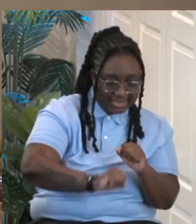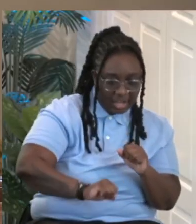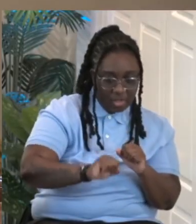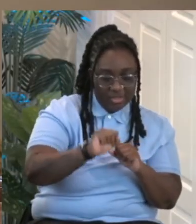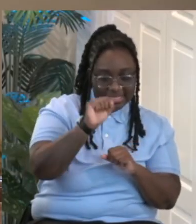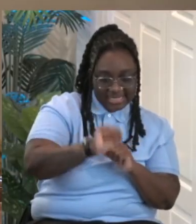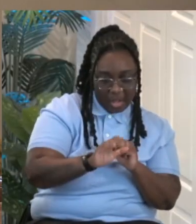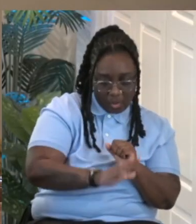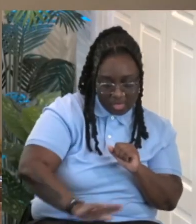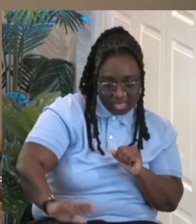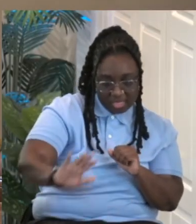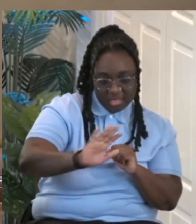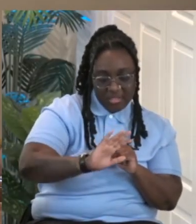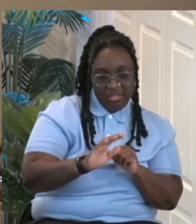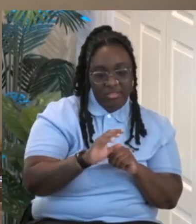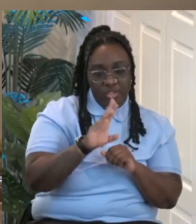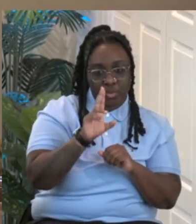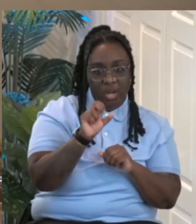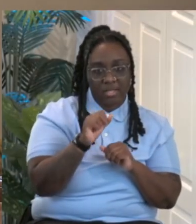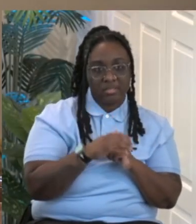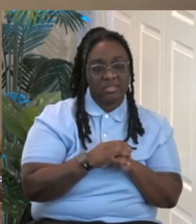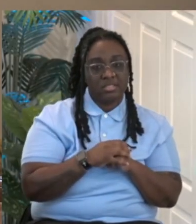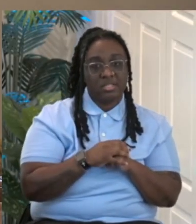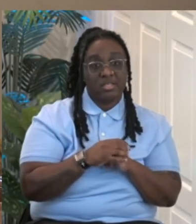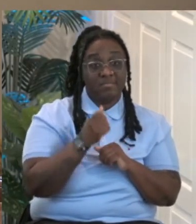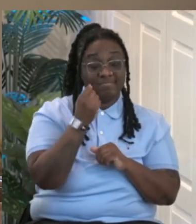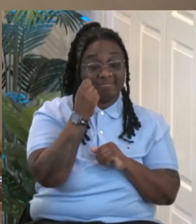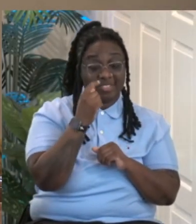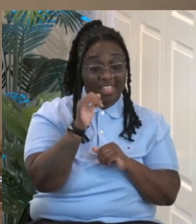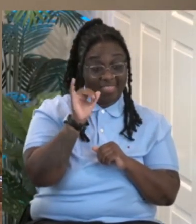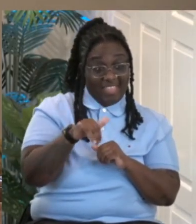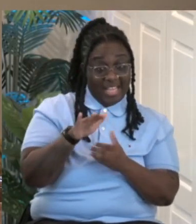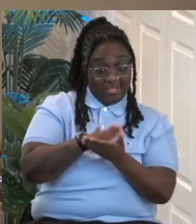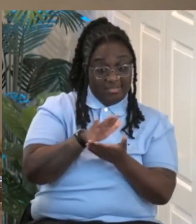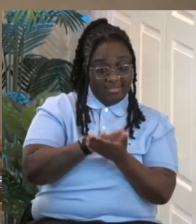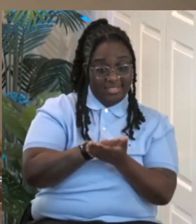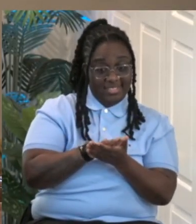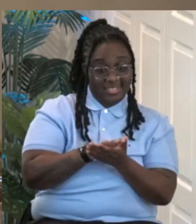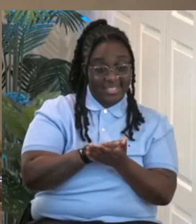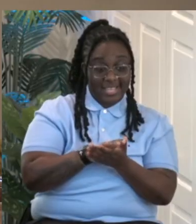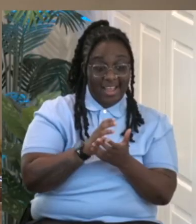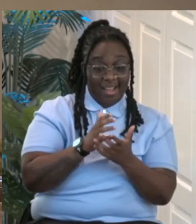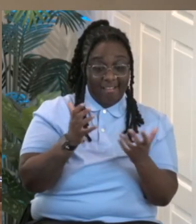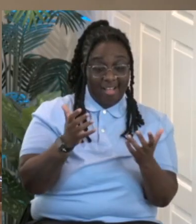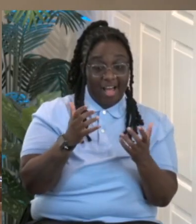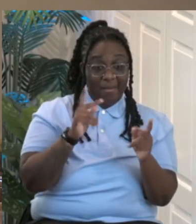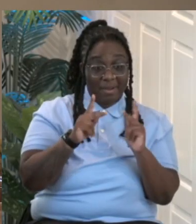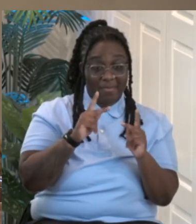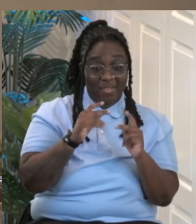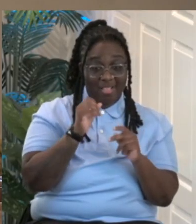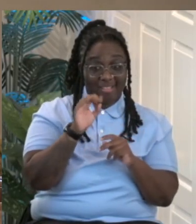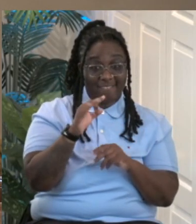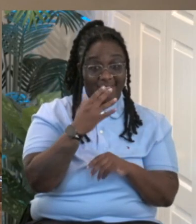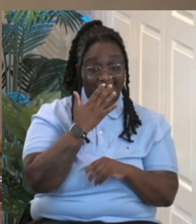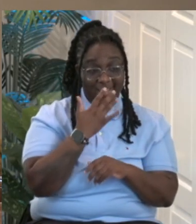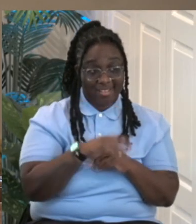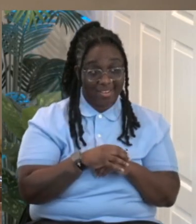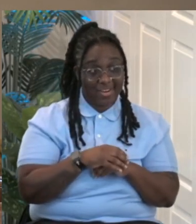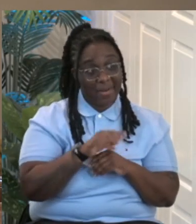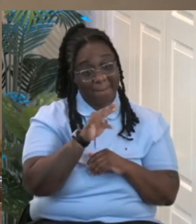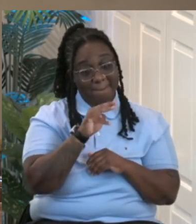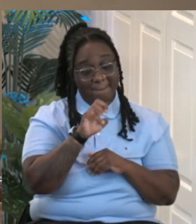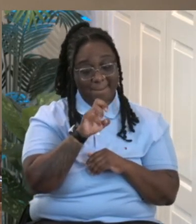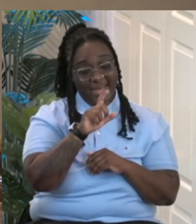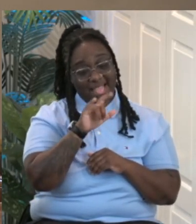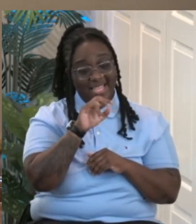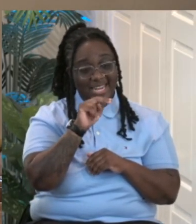folks. That seminary was melanated. I'm telling you, I had folks from Ghana,